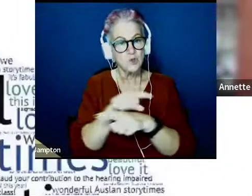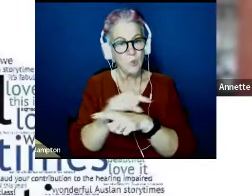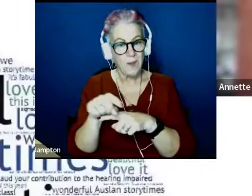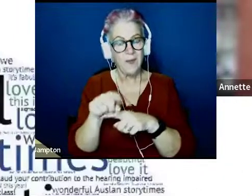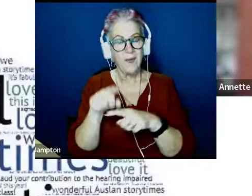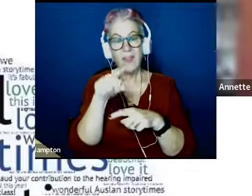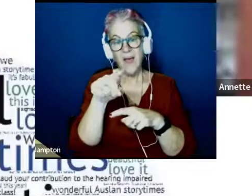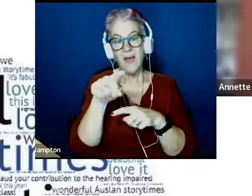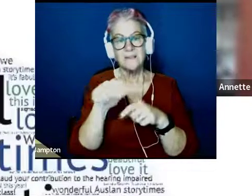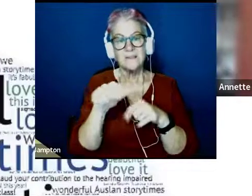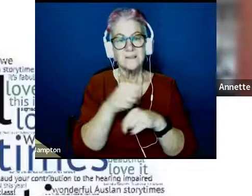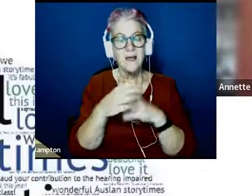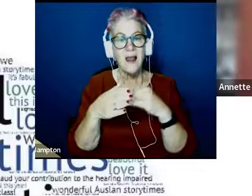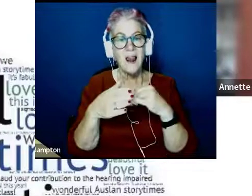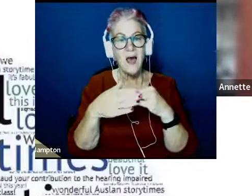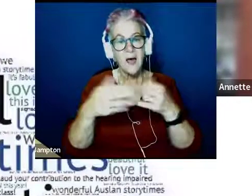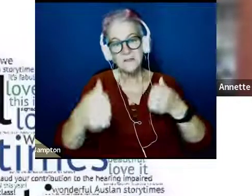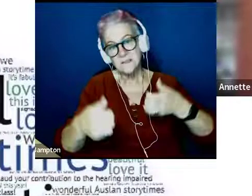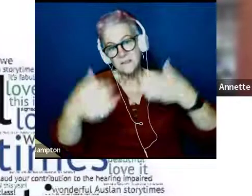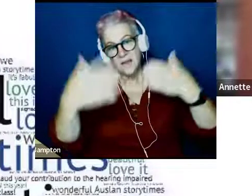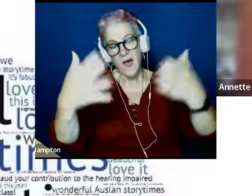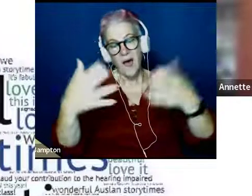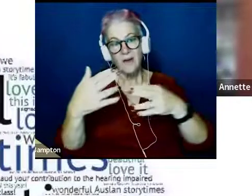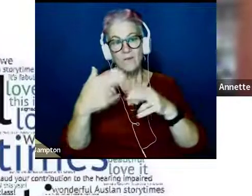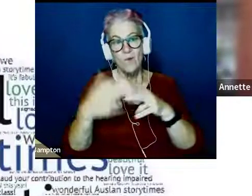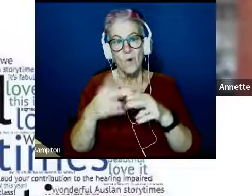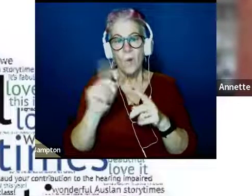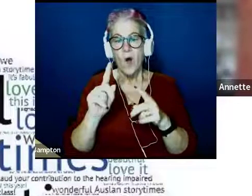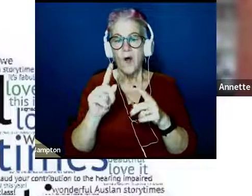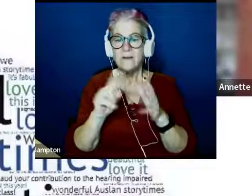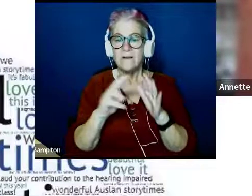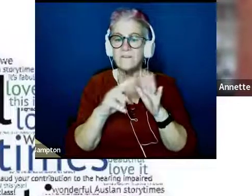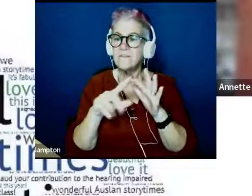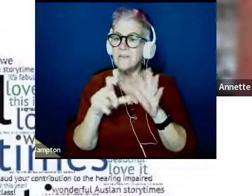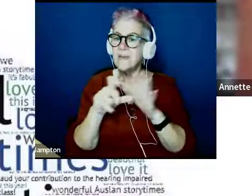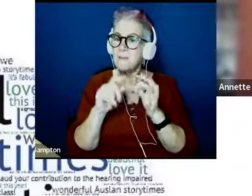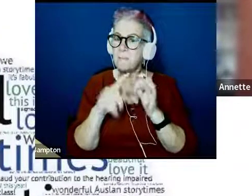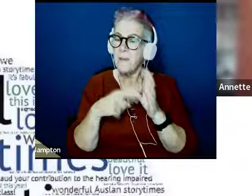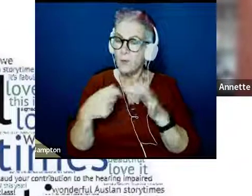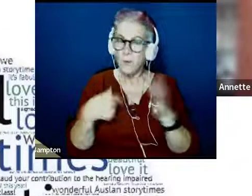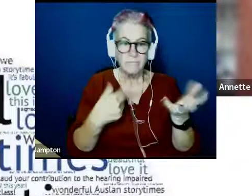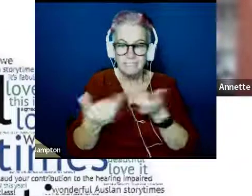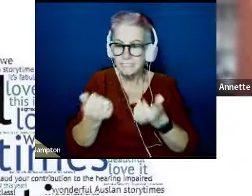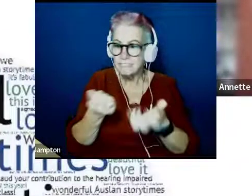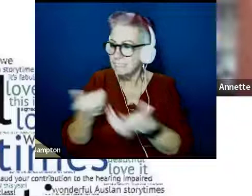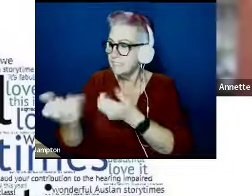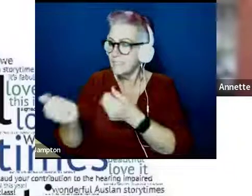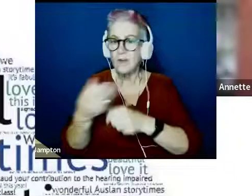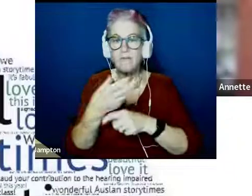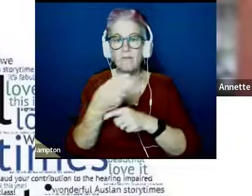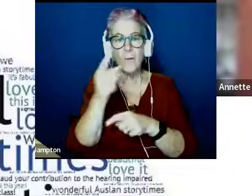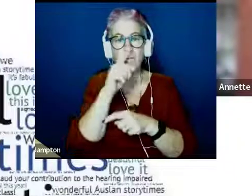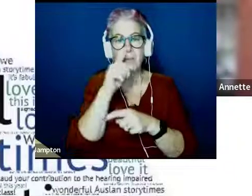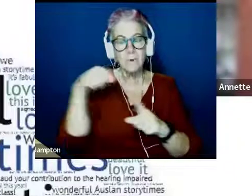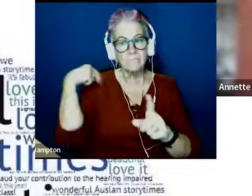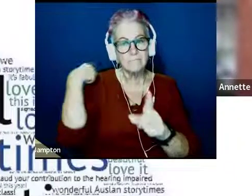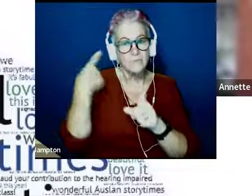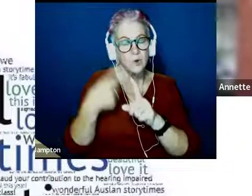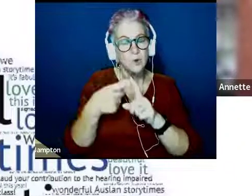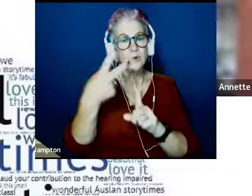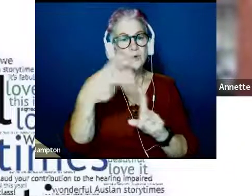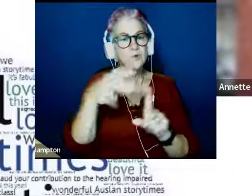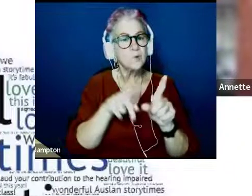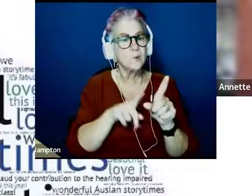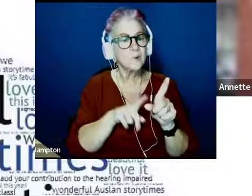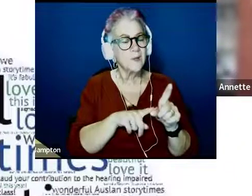just a little bit of a word cloud of the feedback that we've received from different people over the last 2 years. And